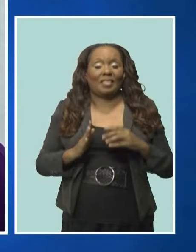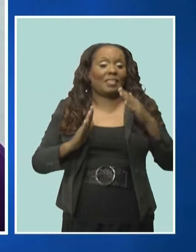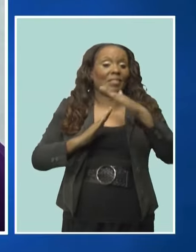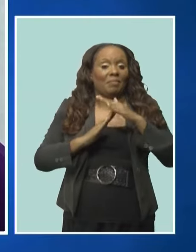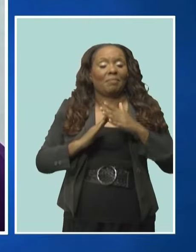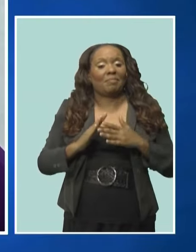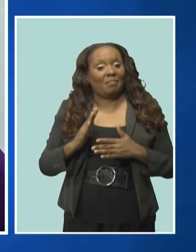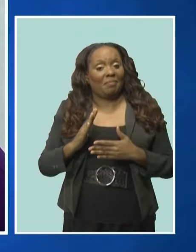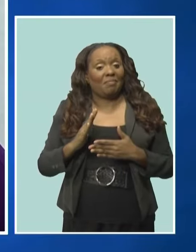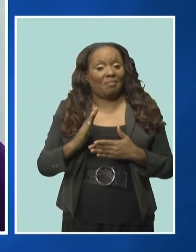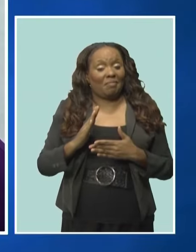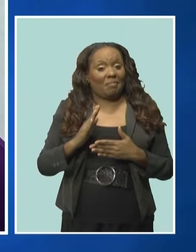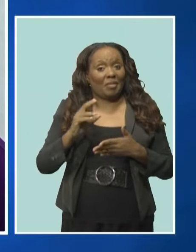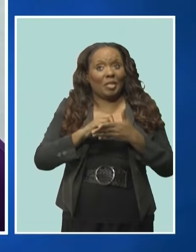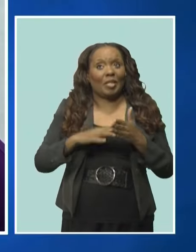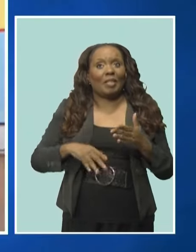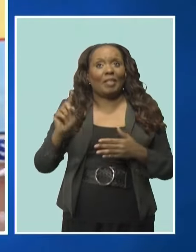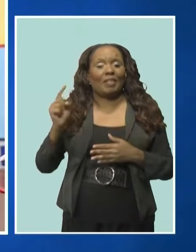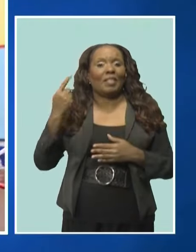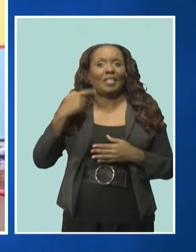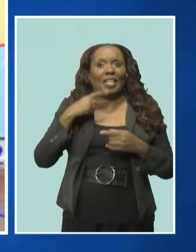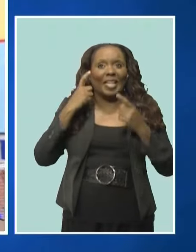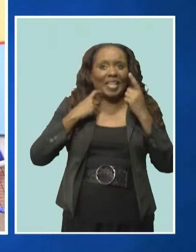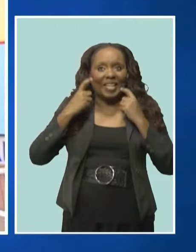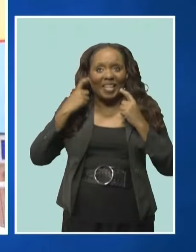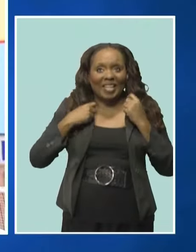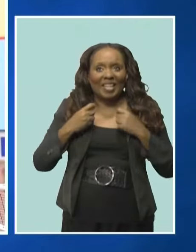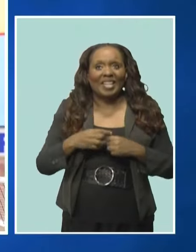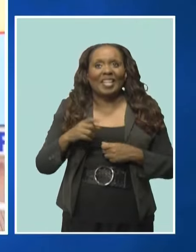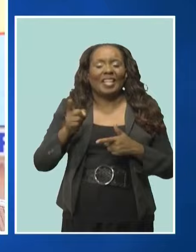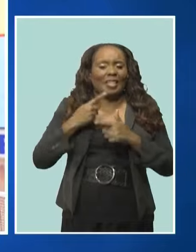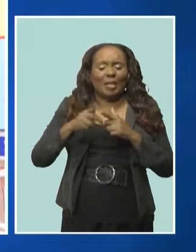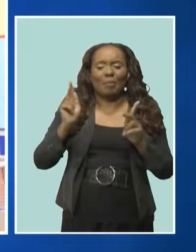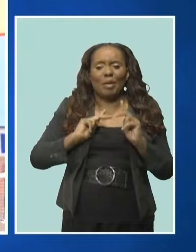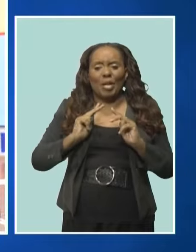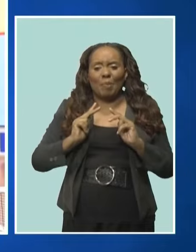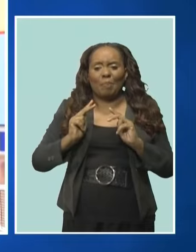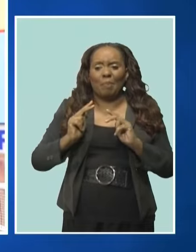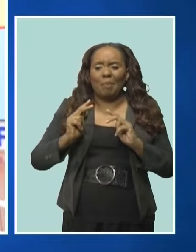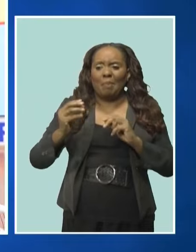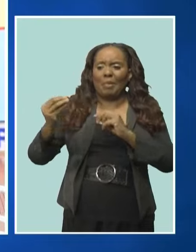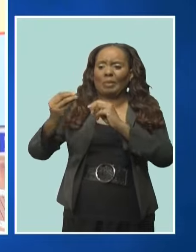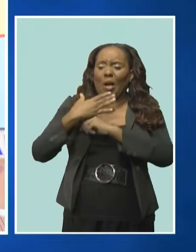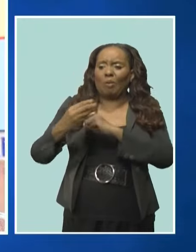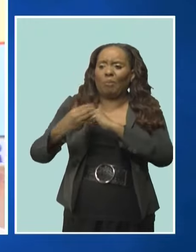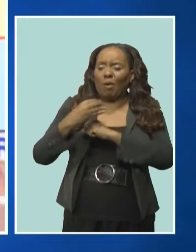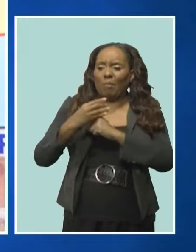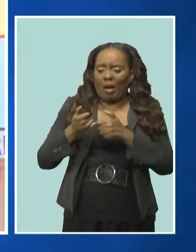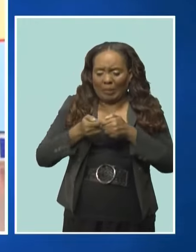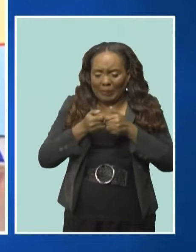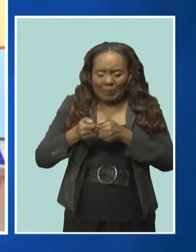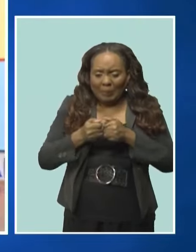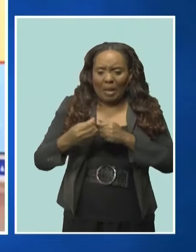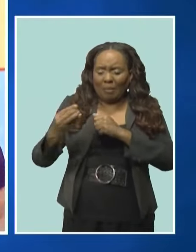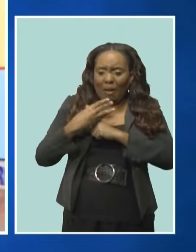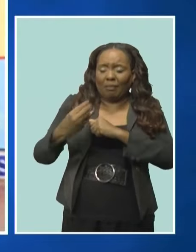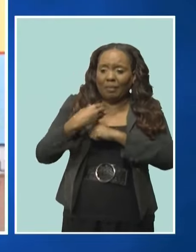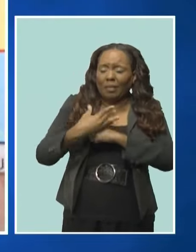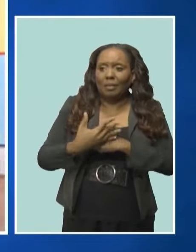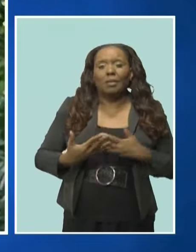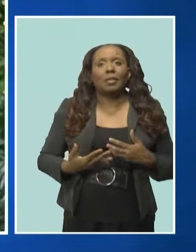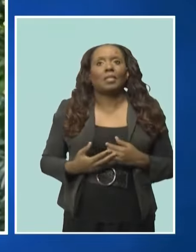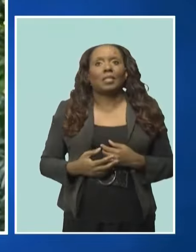well. Of course, I cried, and then I had my phone blew up with lots of messages. It was really exciting. We're really proud of him. The